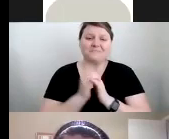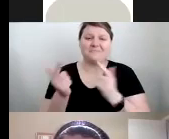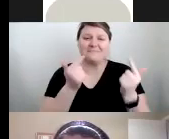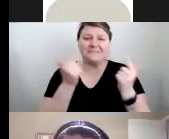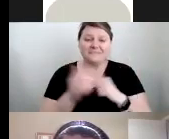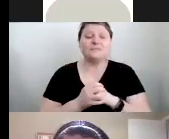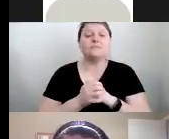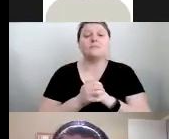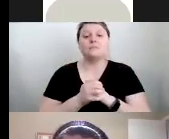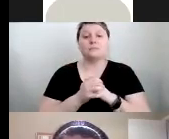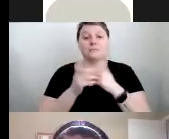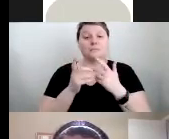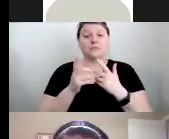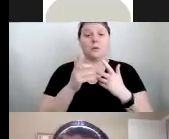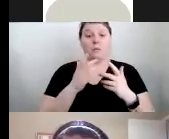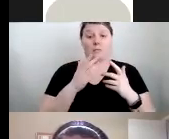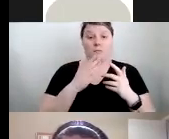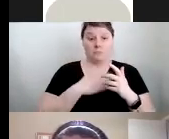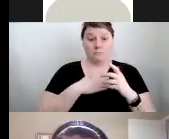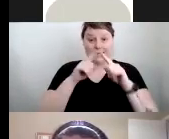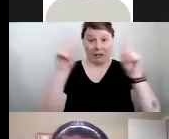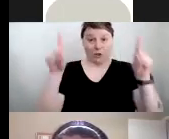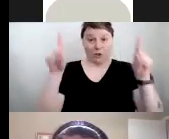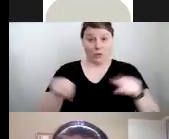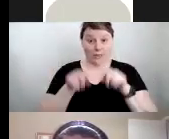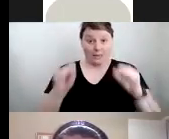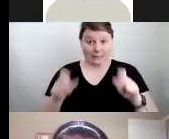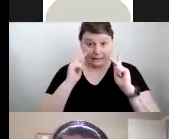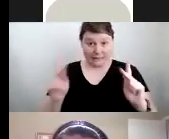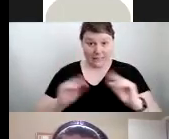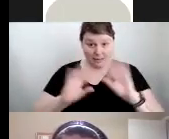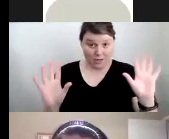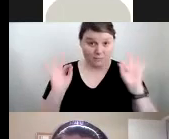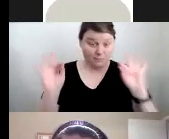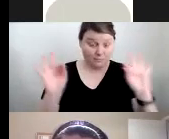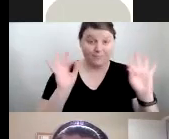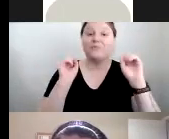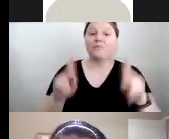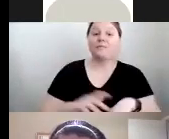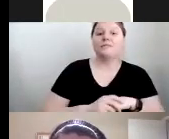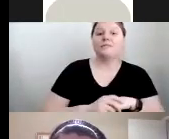Okay, so hopefully my whole screen is showing now as it should have. Does this work? Okay,